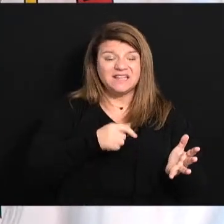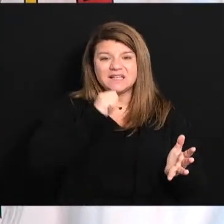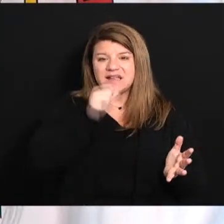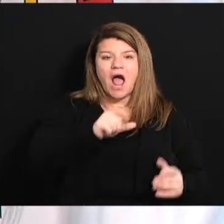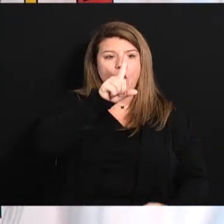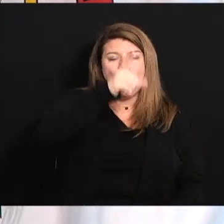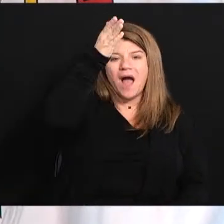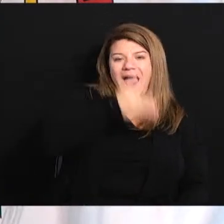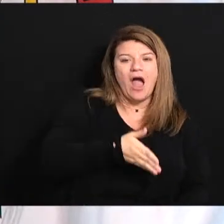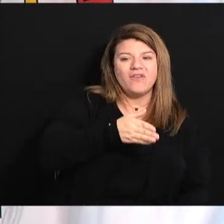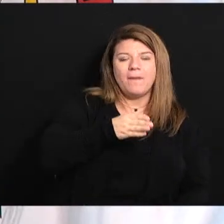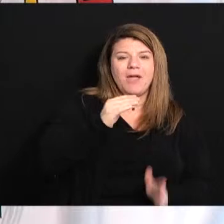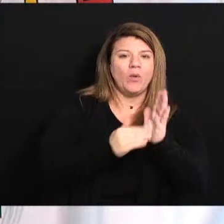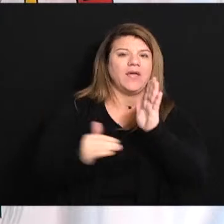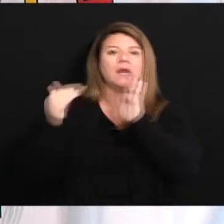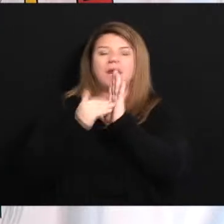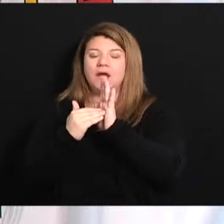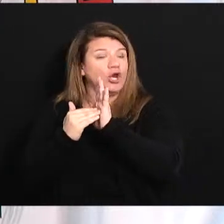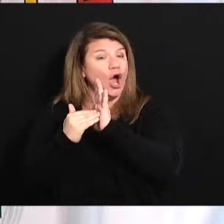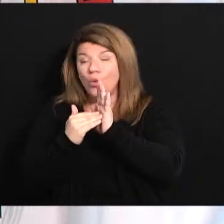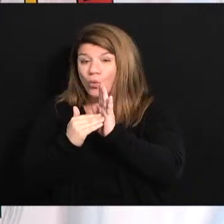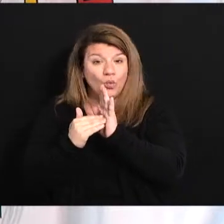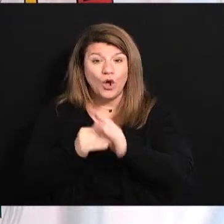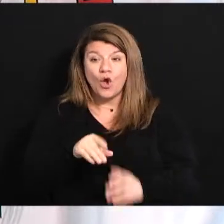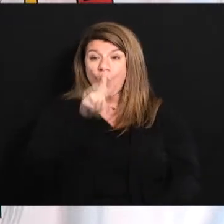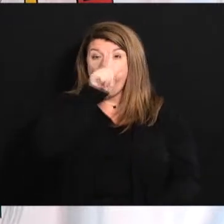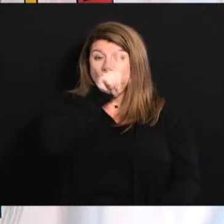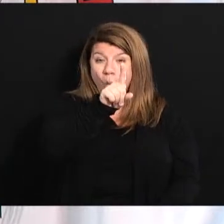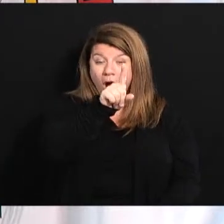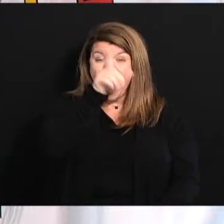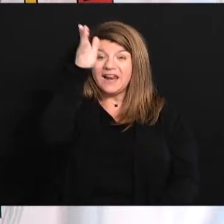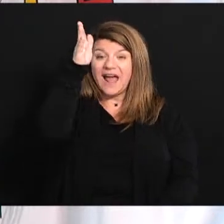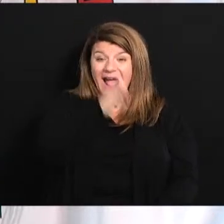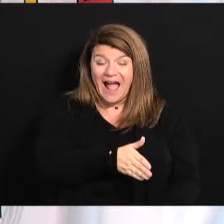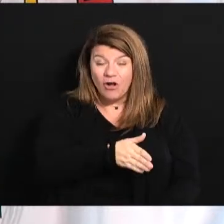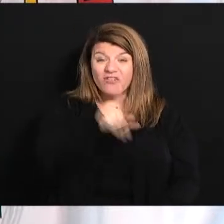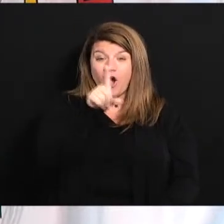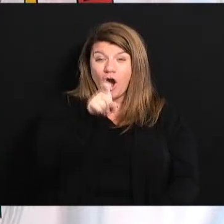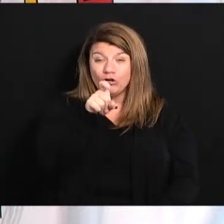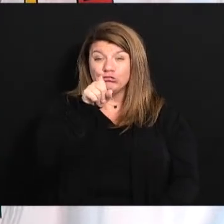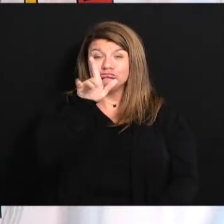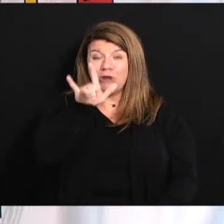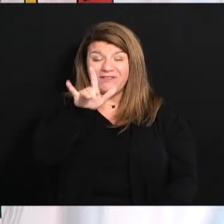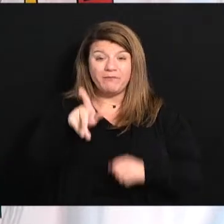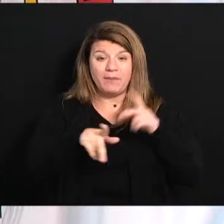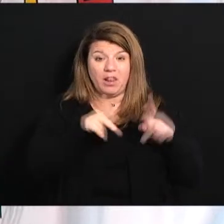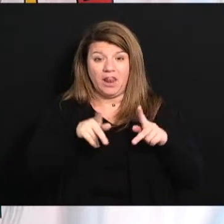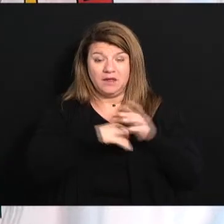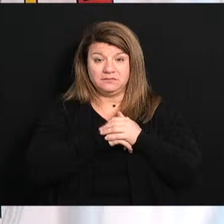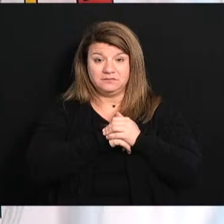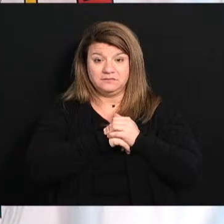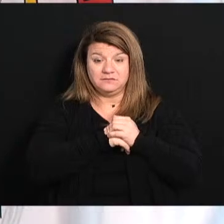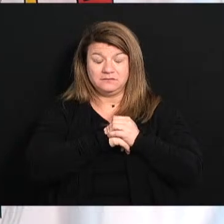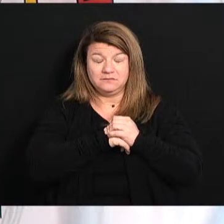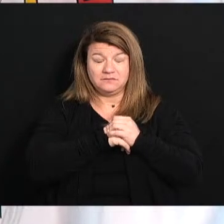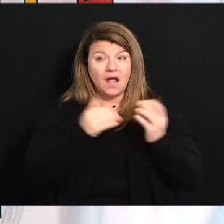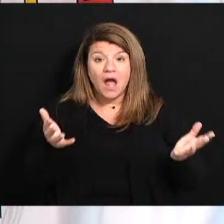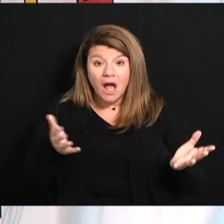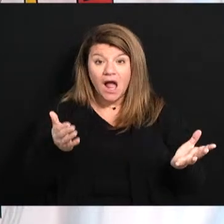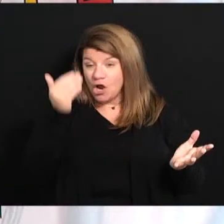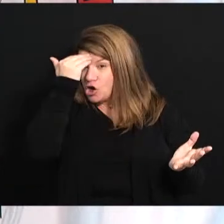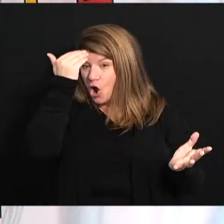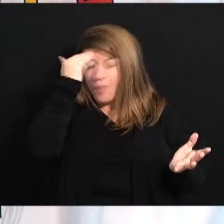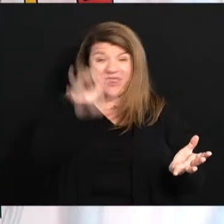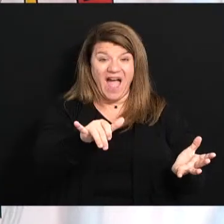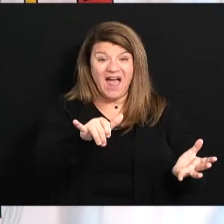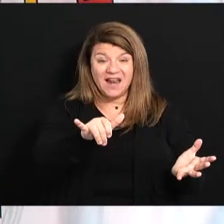a million. This is 1 out of every 125 people. Now, with all that being